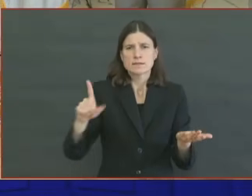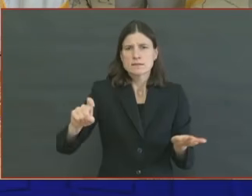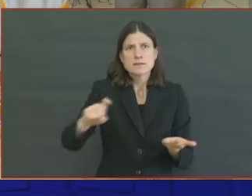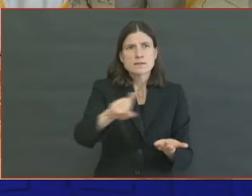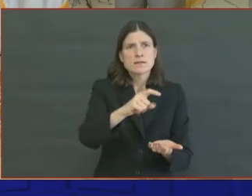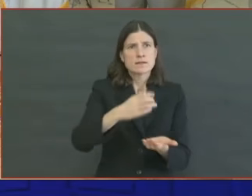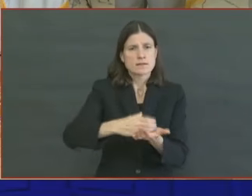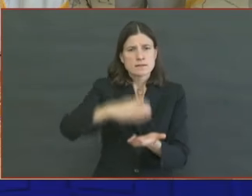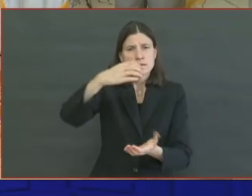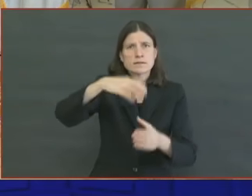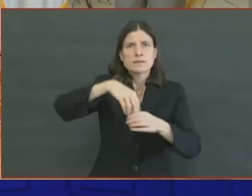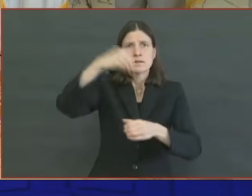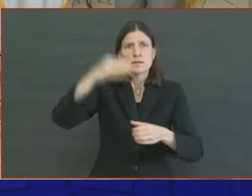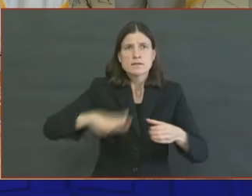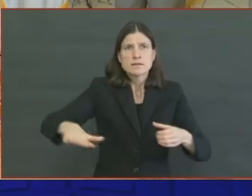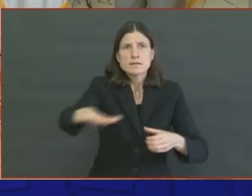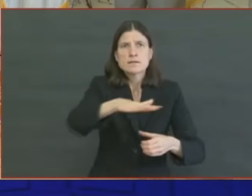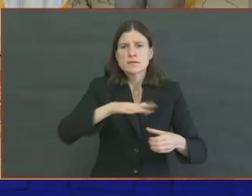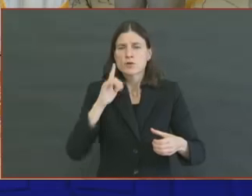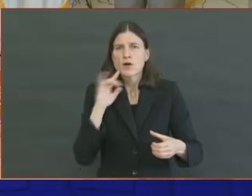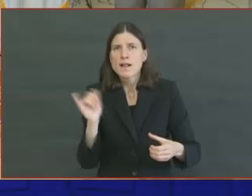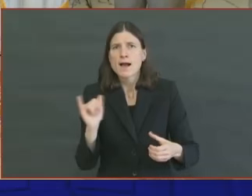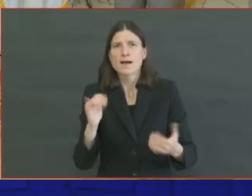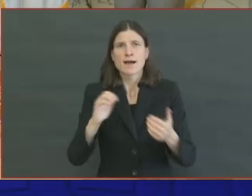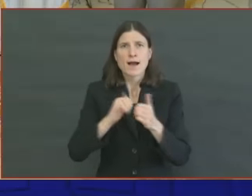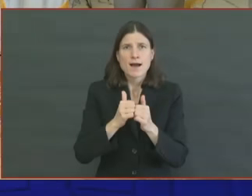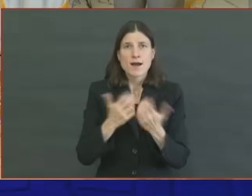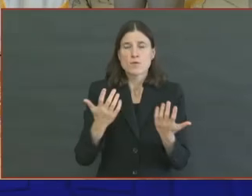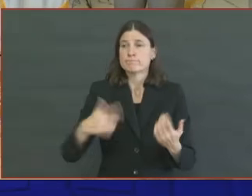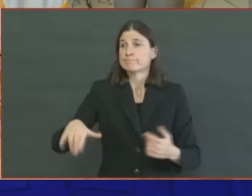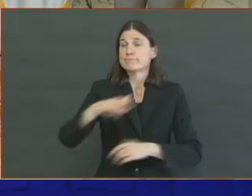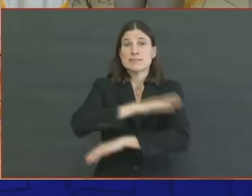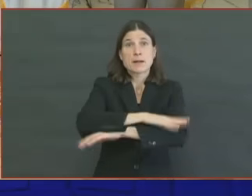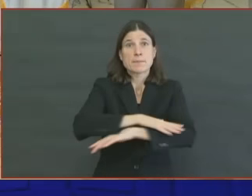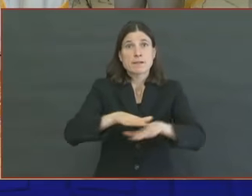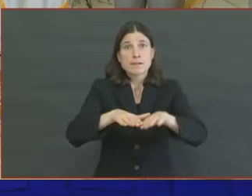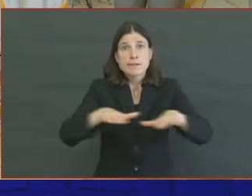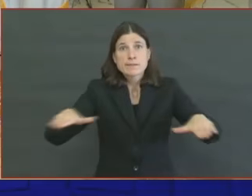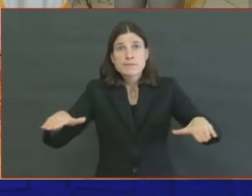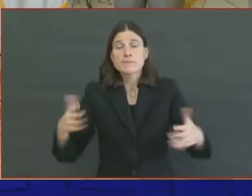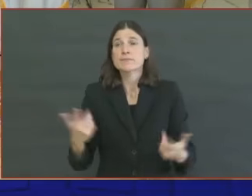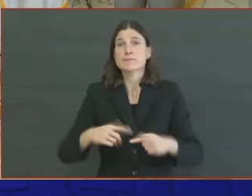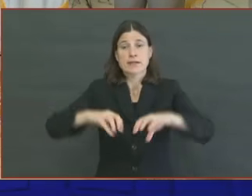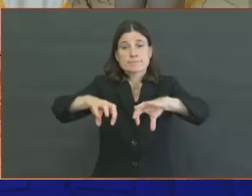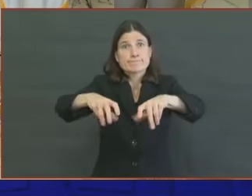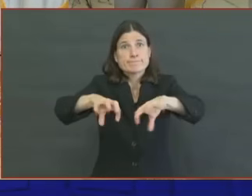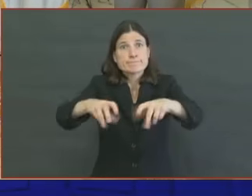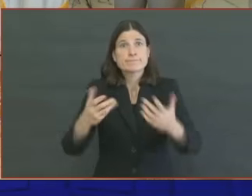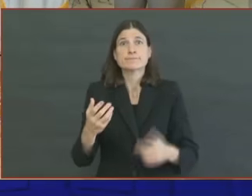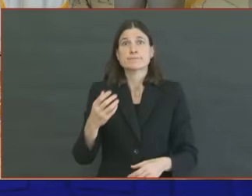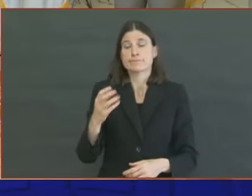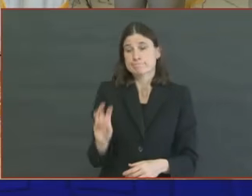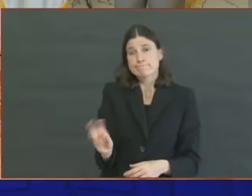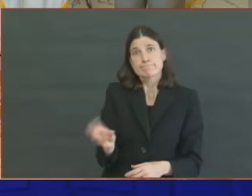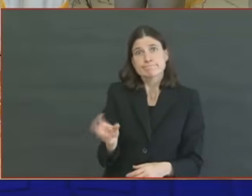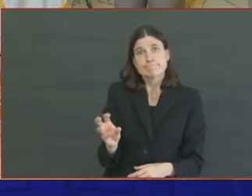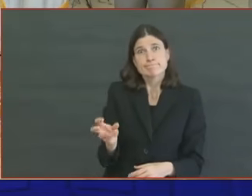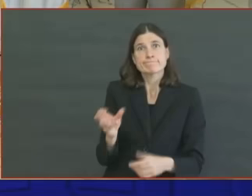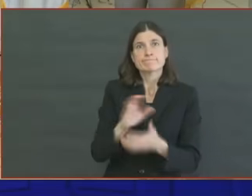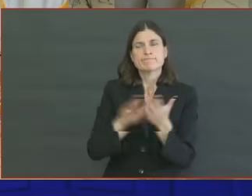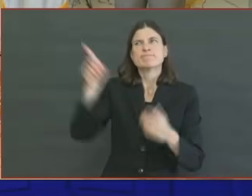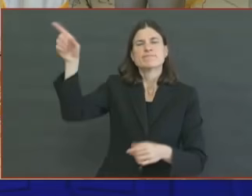there are surfaces that are touched frequently by members of the public, as well as in the home. On a